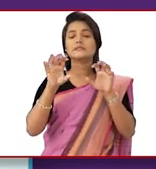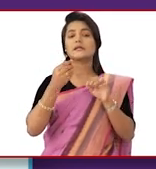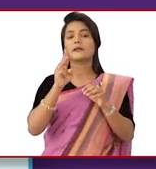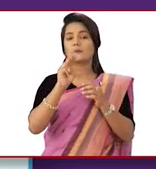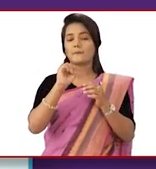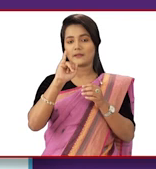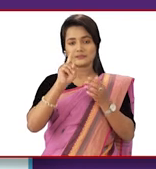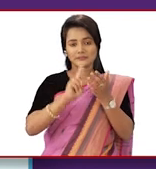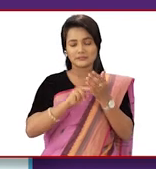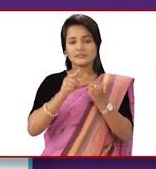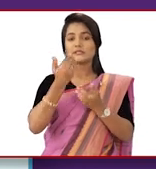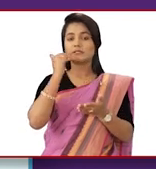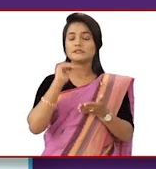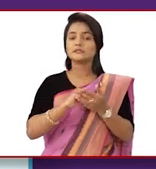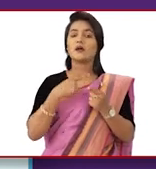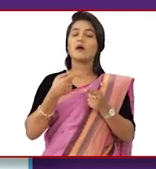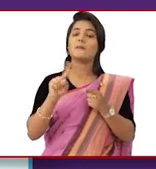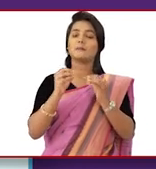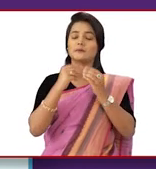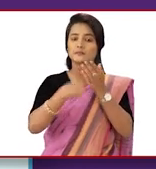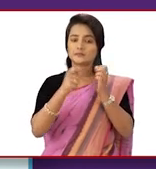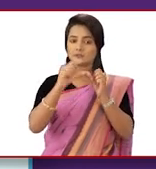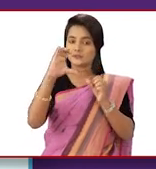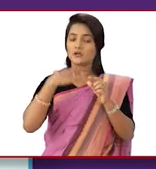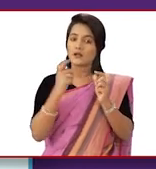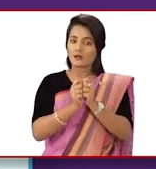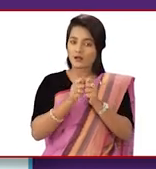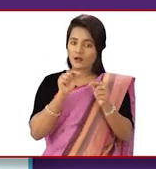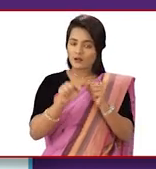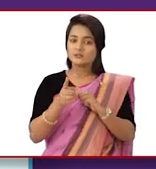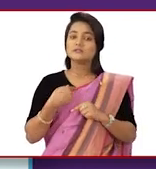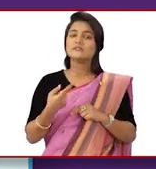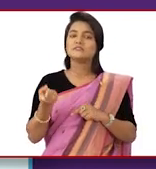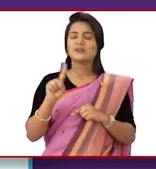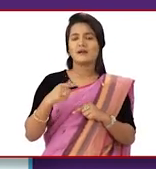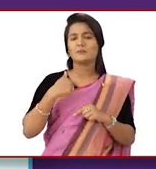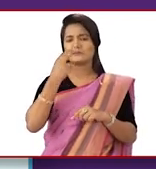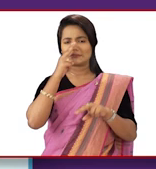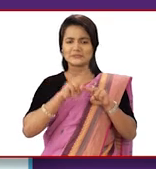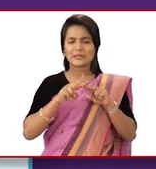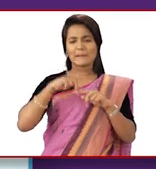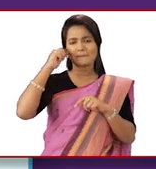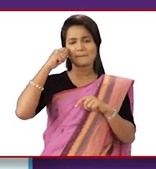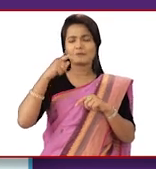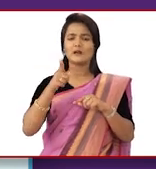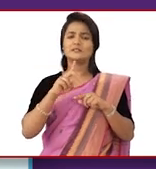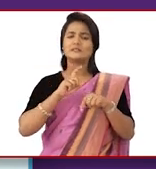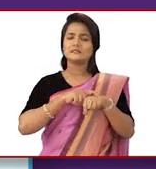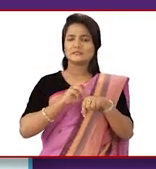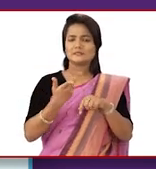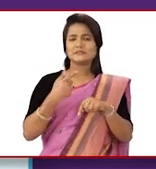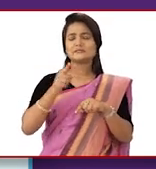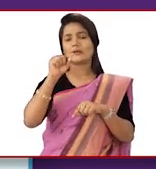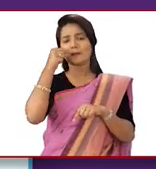consultant to BRAC, BRAC Youth Platform. I also make stupid videos on Facebook, sometimes